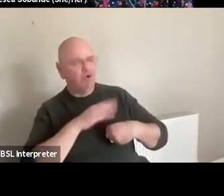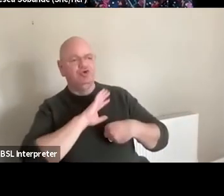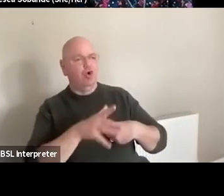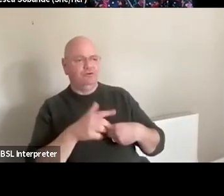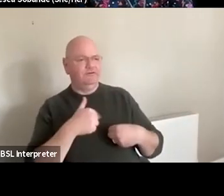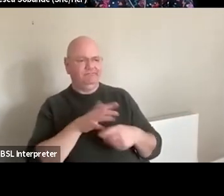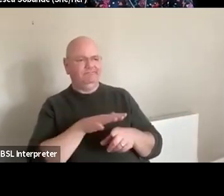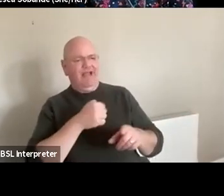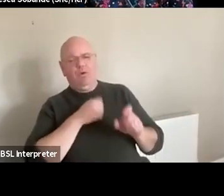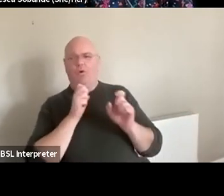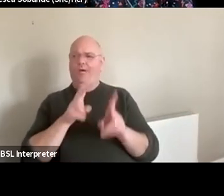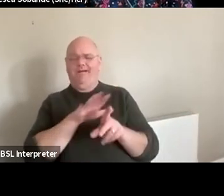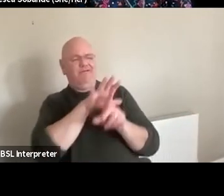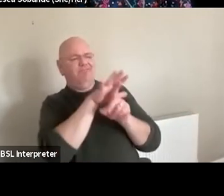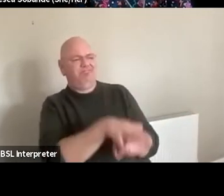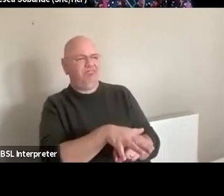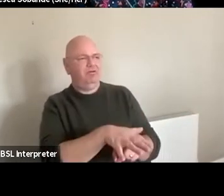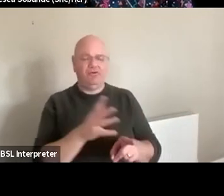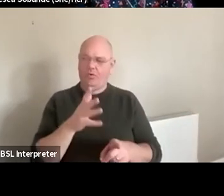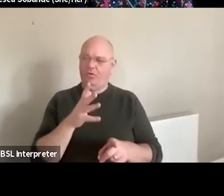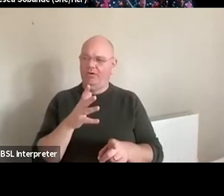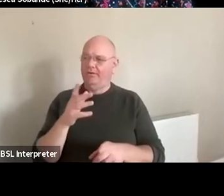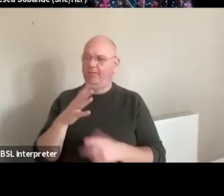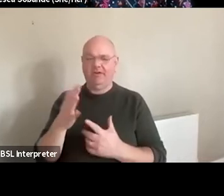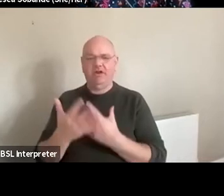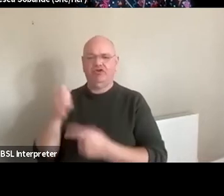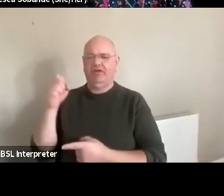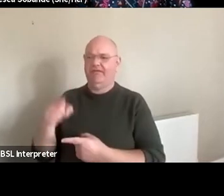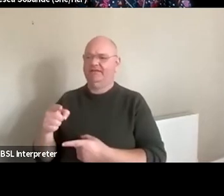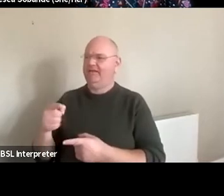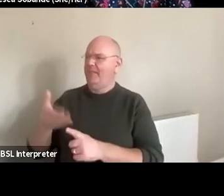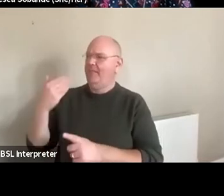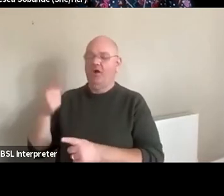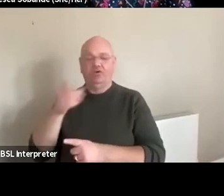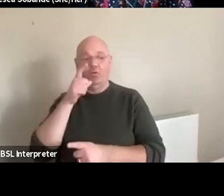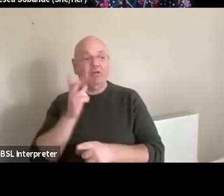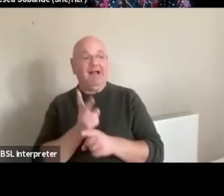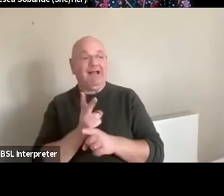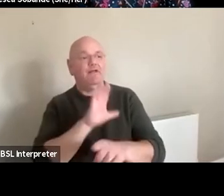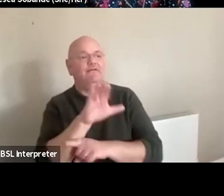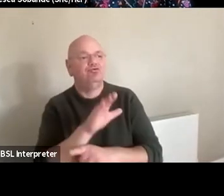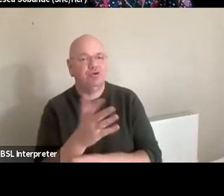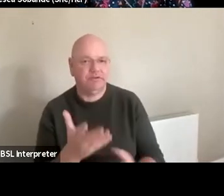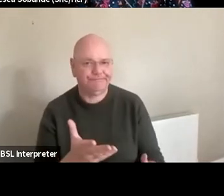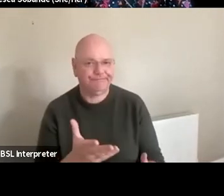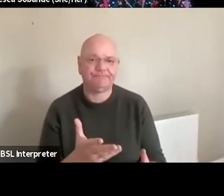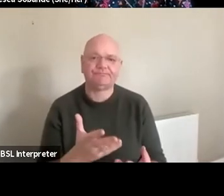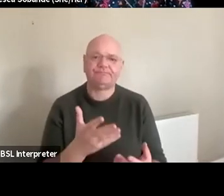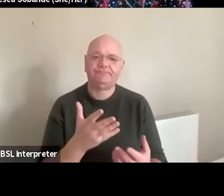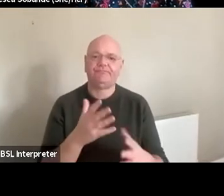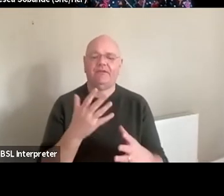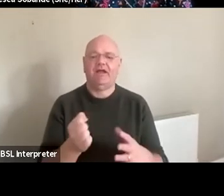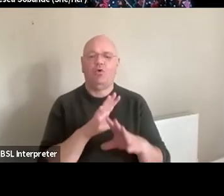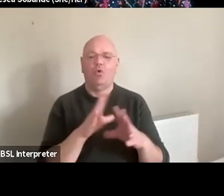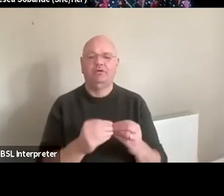we're going to do it in the future. So we had loads of questions and about six themes that came up through